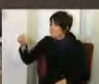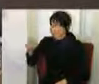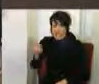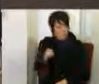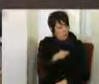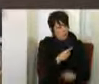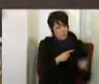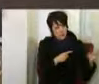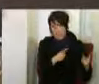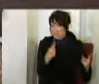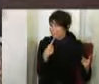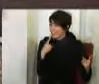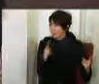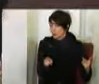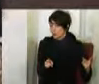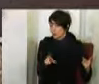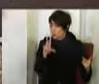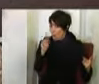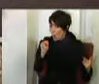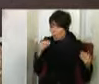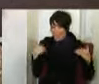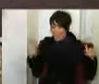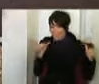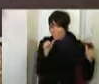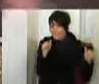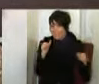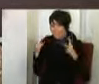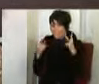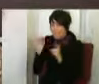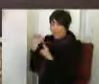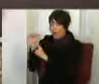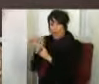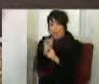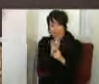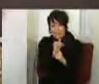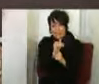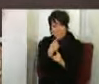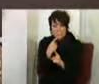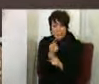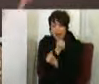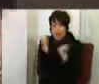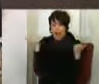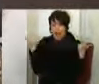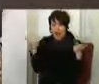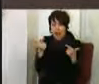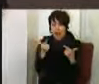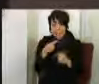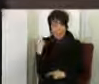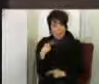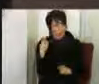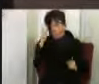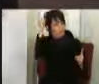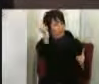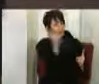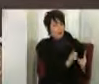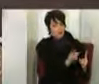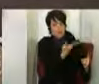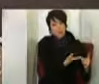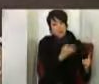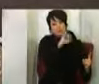true. But no. The angels didn't show up to tell everybody. They just showed up to Joseph in a